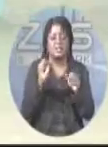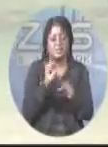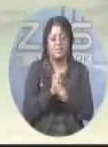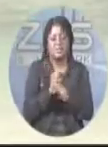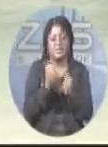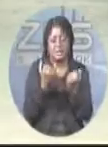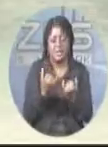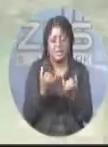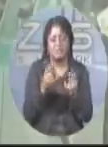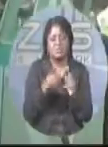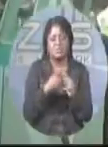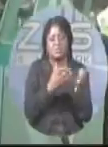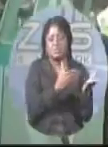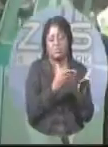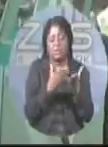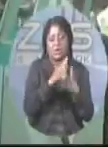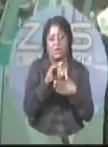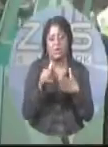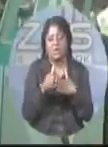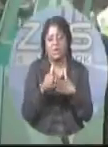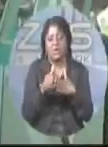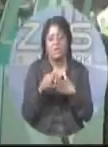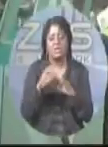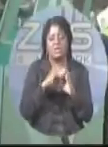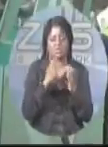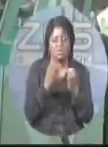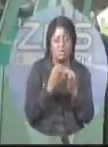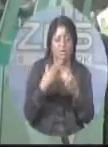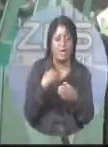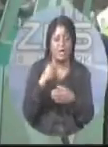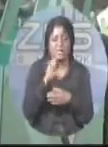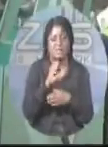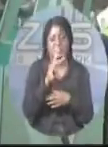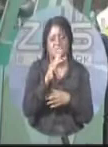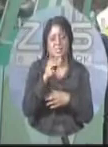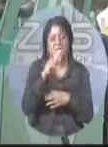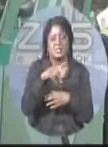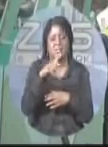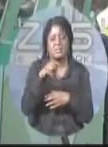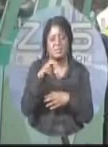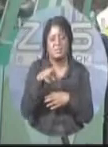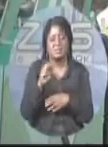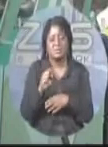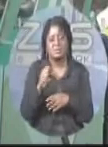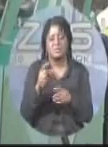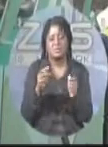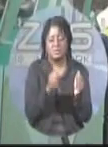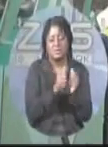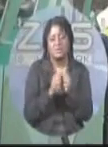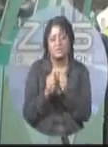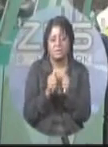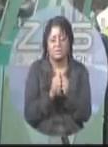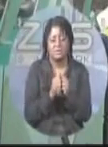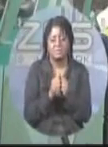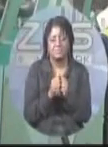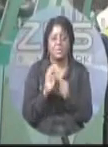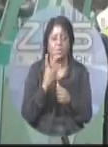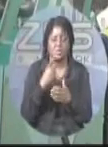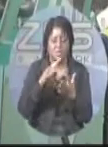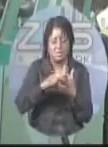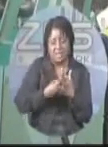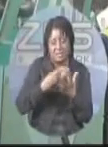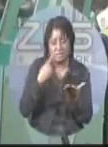crew members on board. We started discussions, that would have been last May, and there were